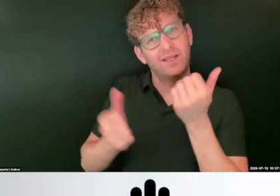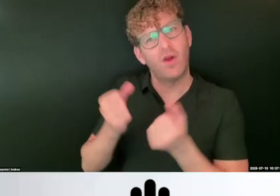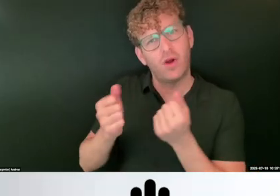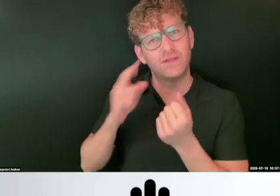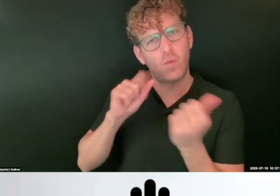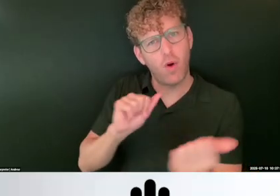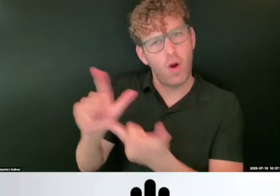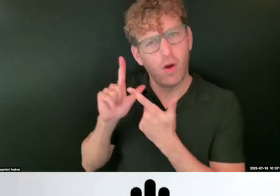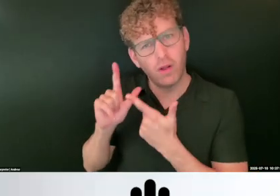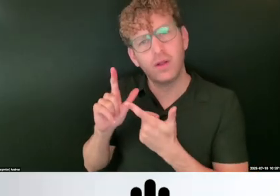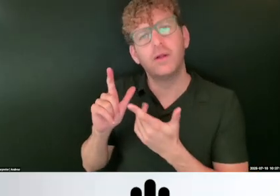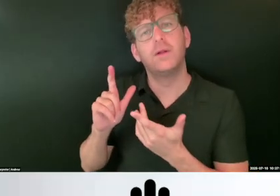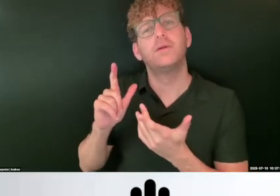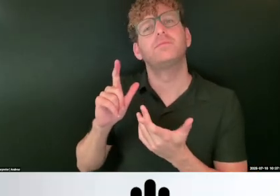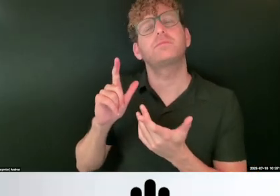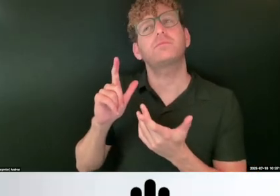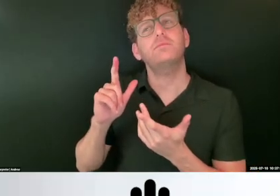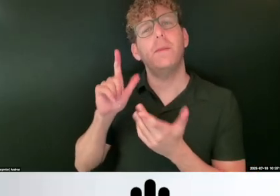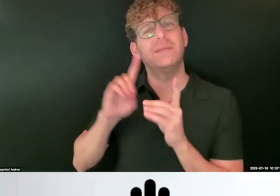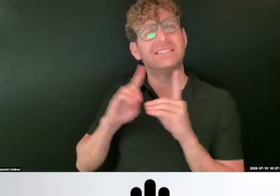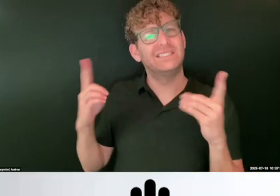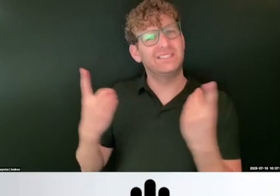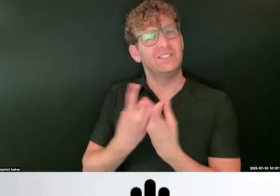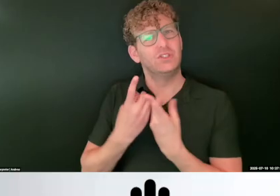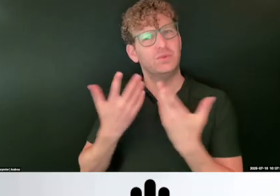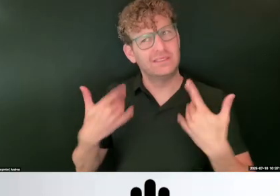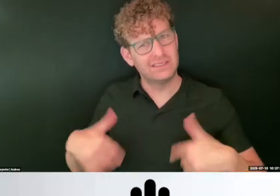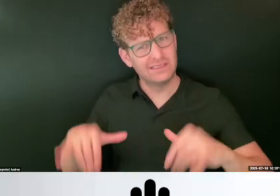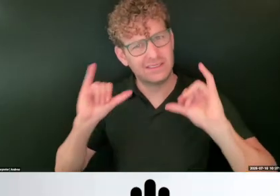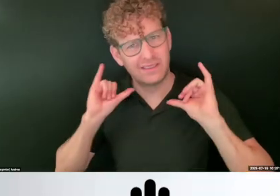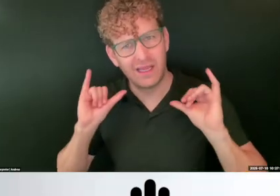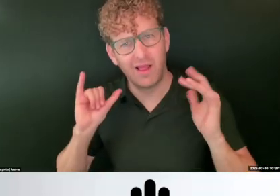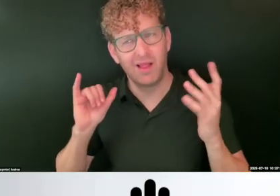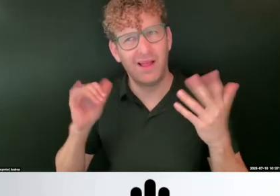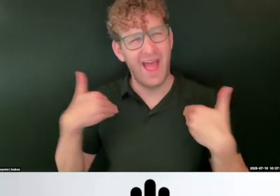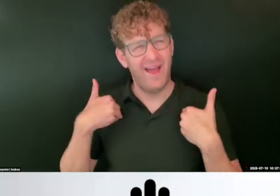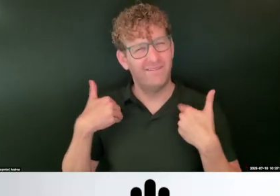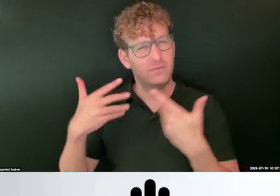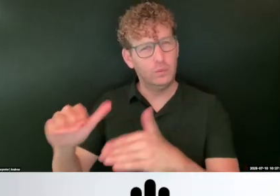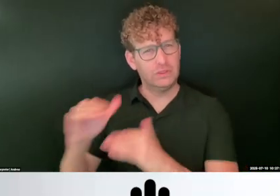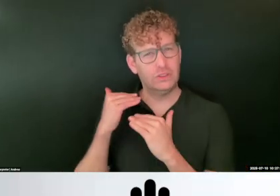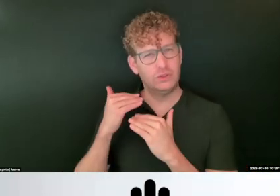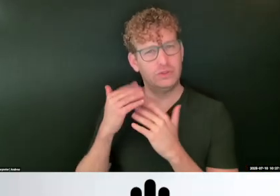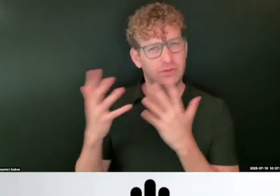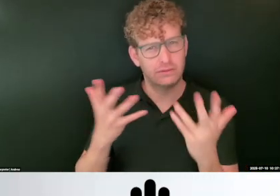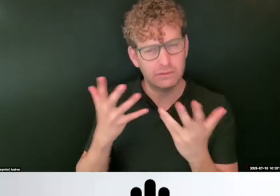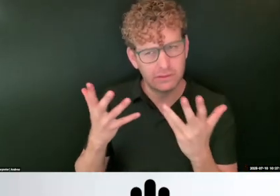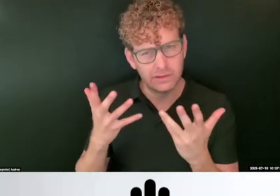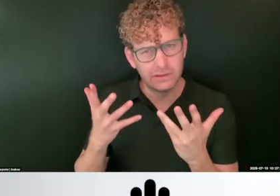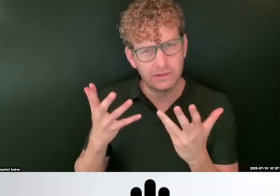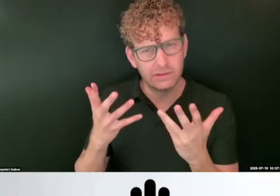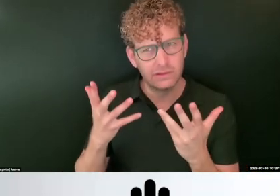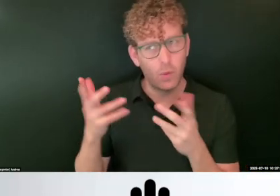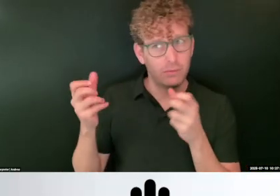have there's some discretion there, and so it's not like it's